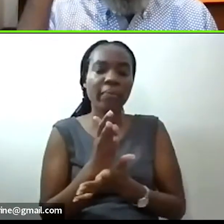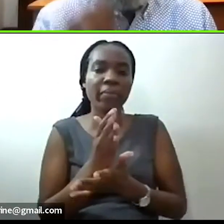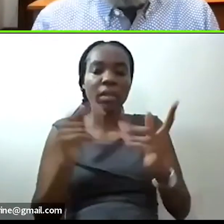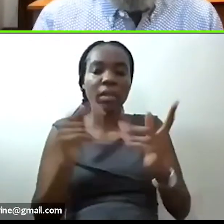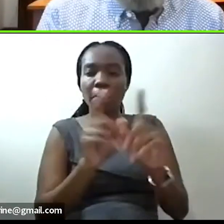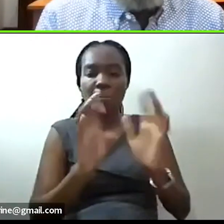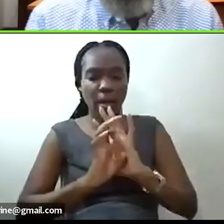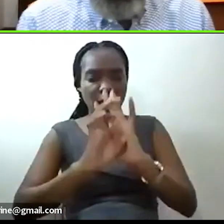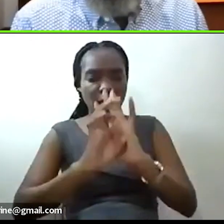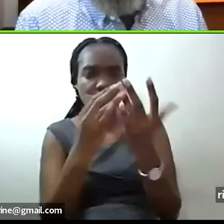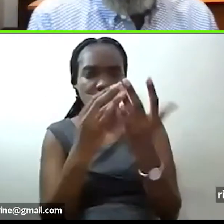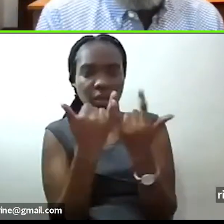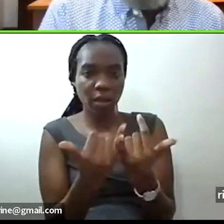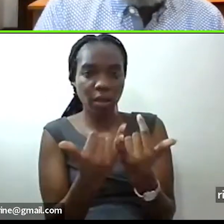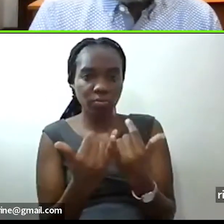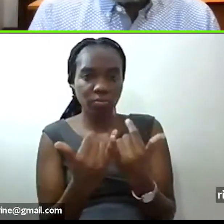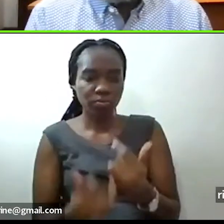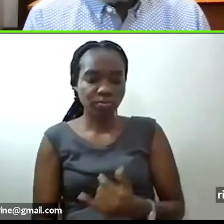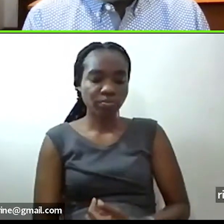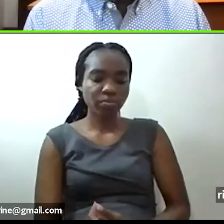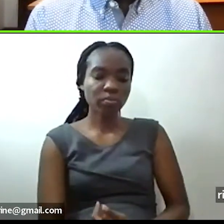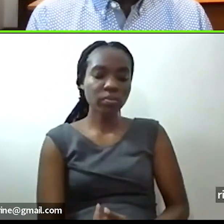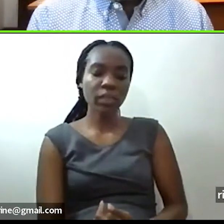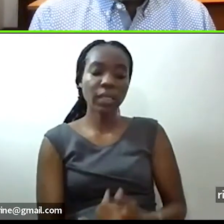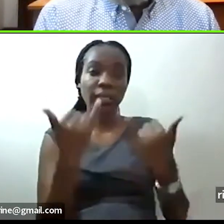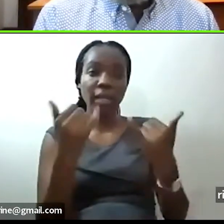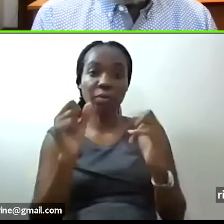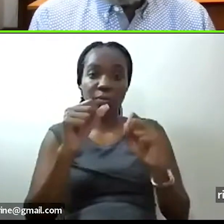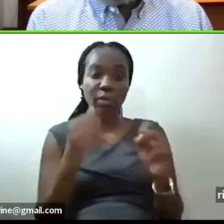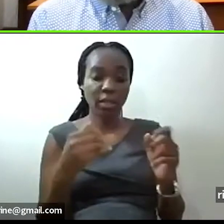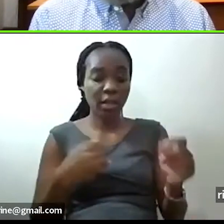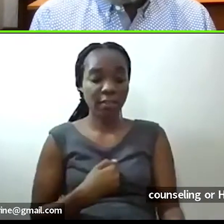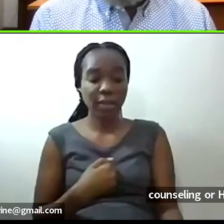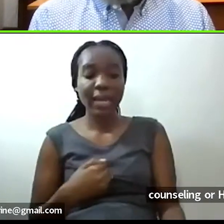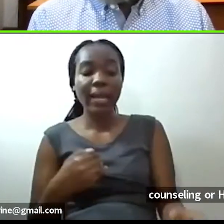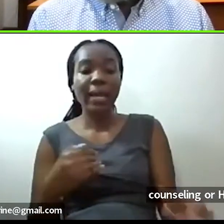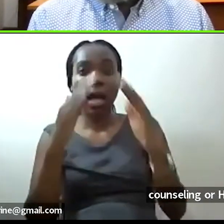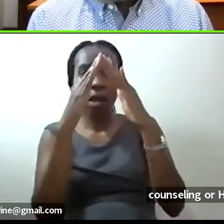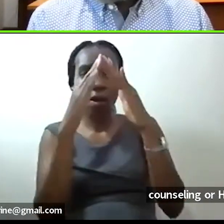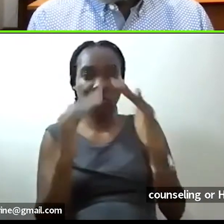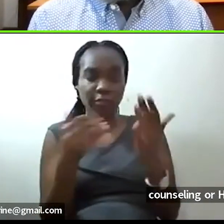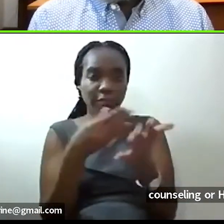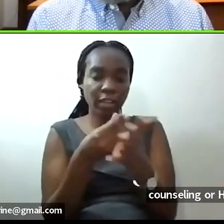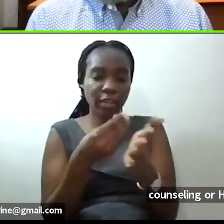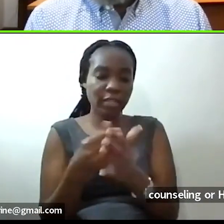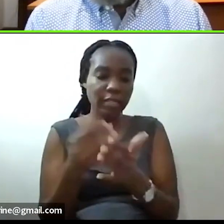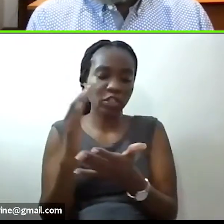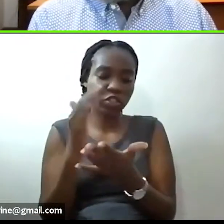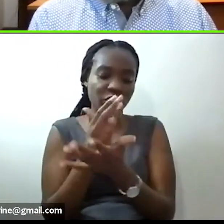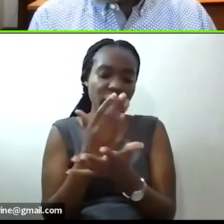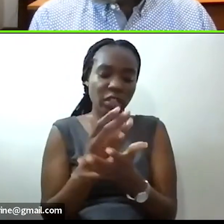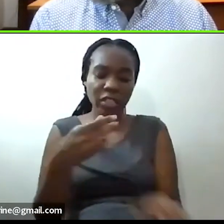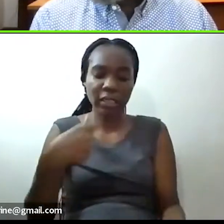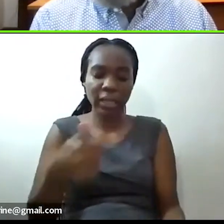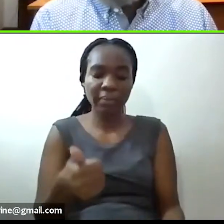Housing or HF Housing Finance is selling rights issue to the shareholders. What the rights issues are